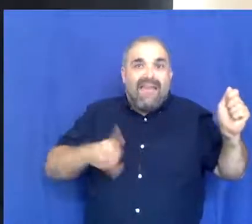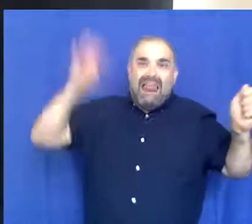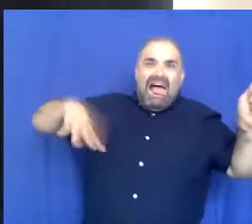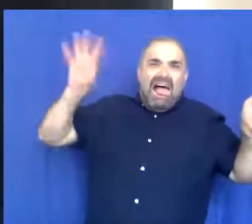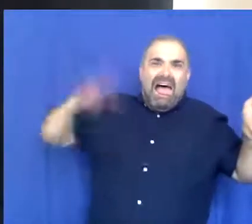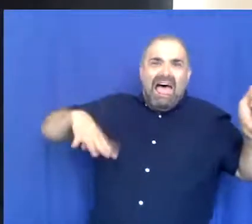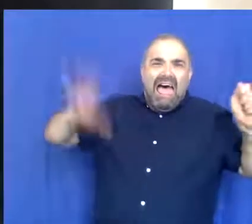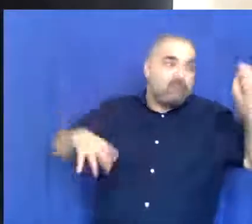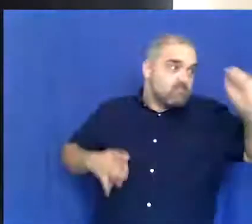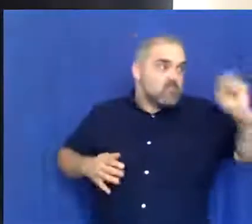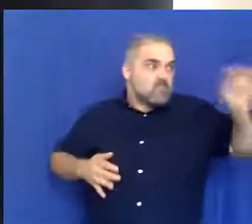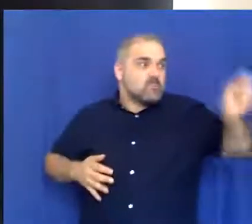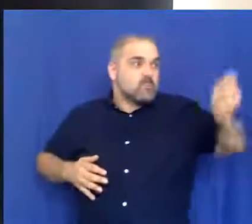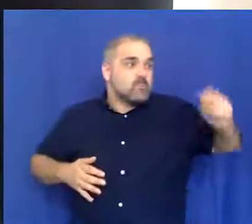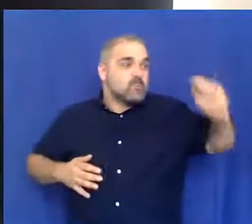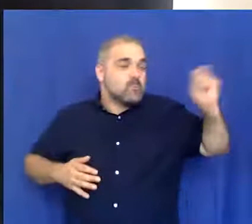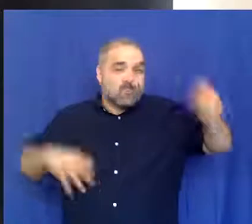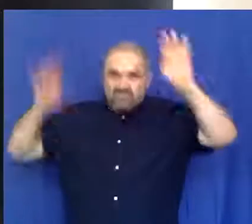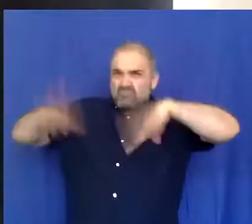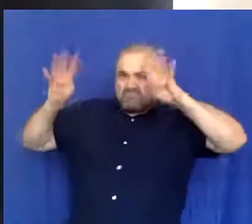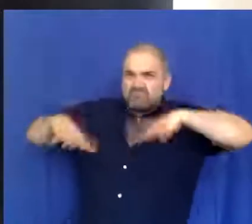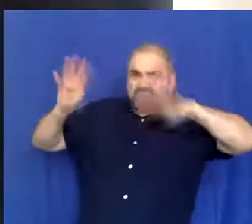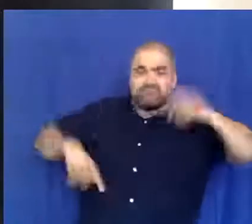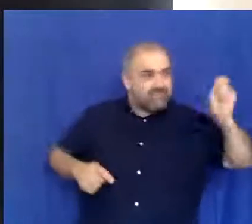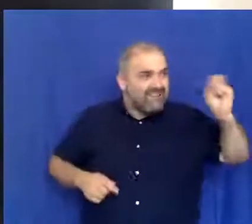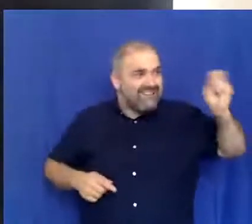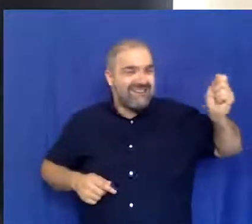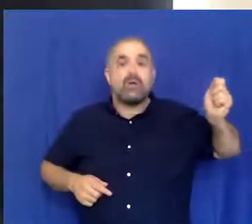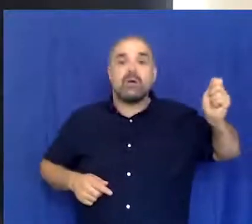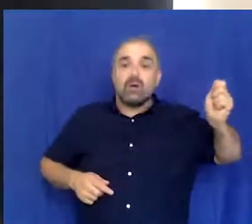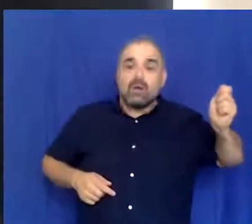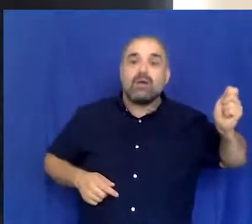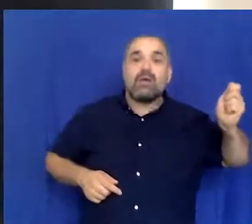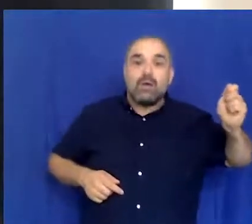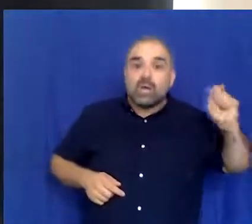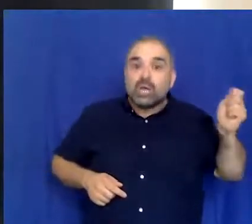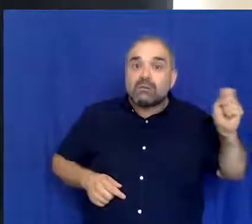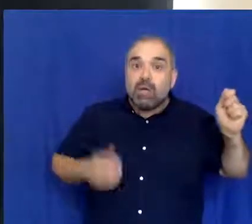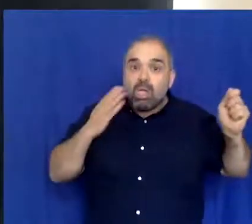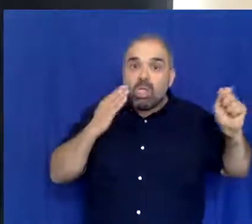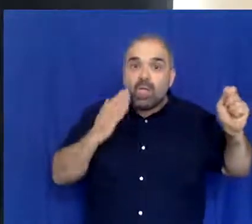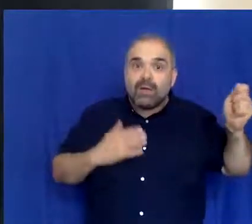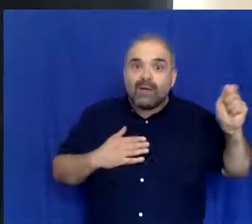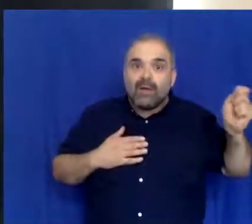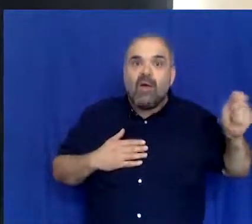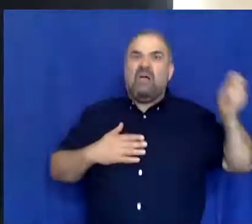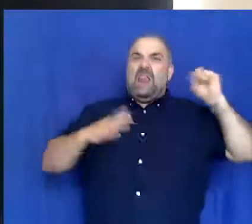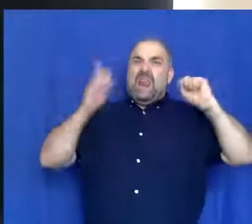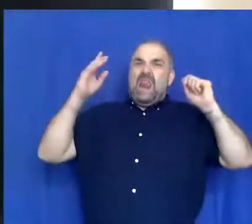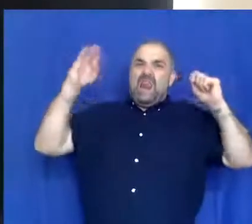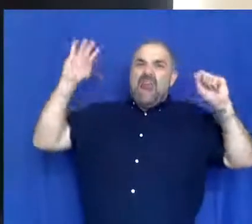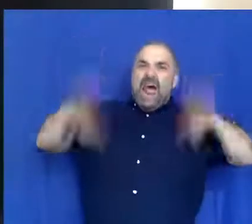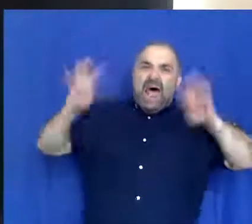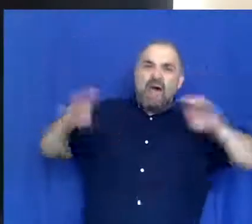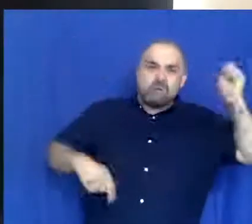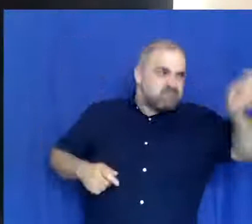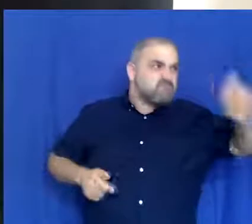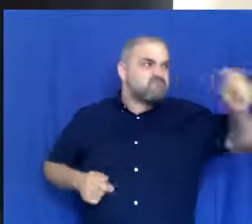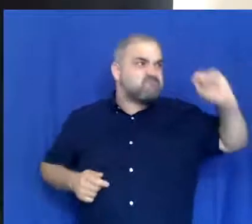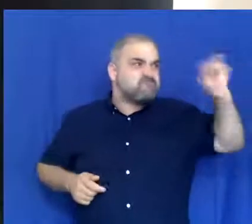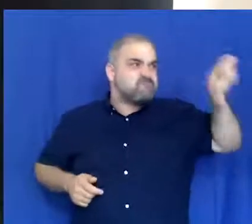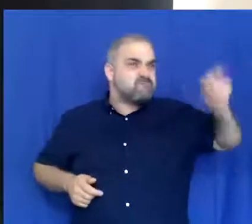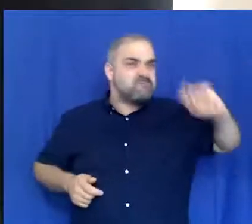And suddenly it's really loud. And now it's really quiet. And really